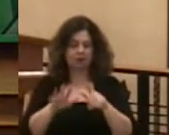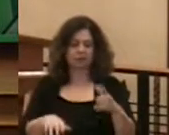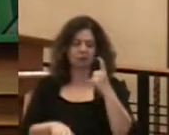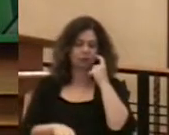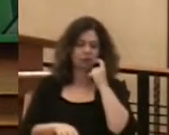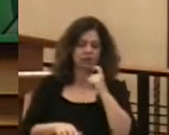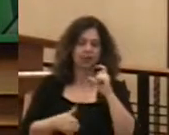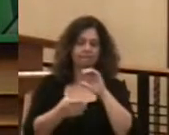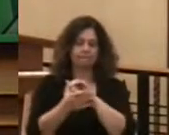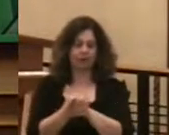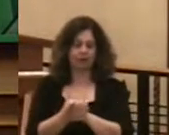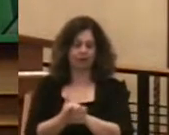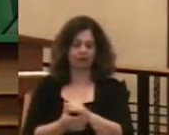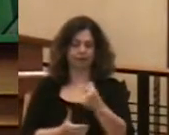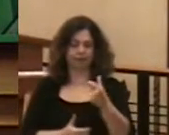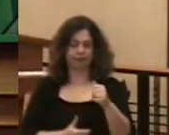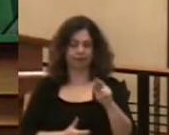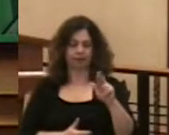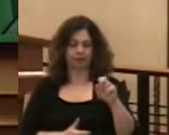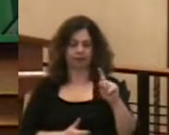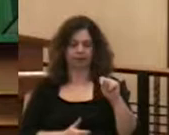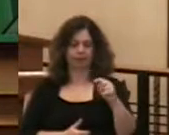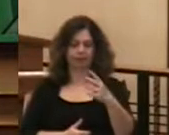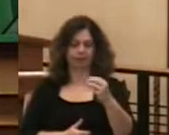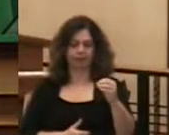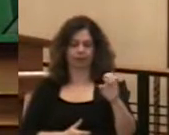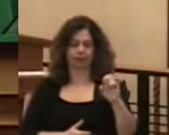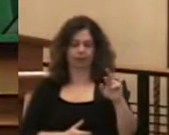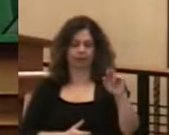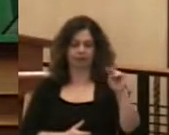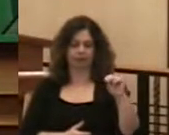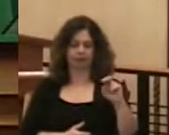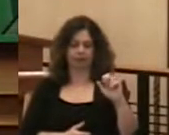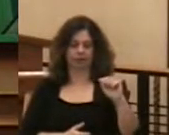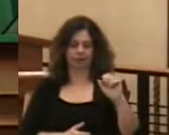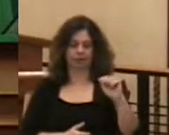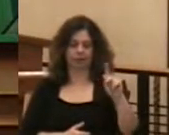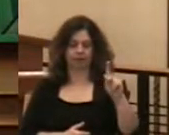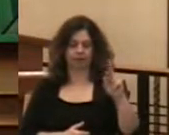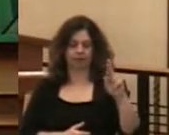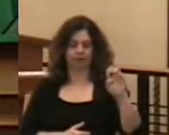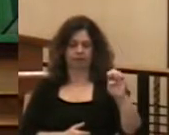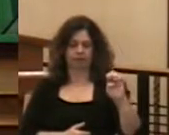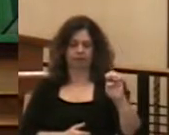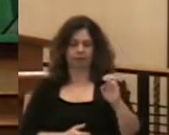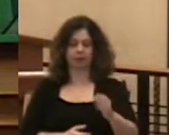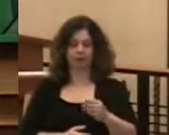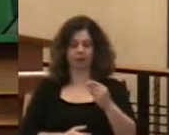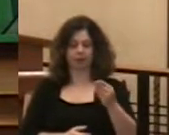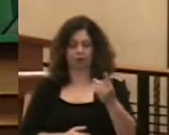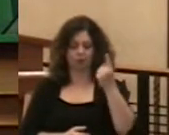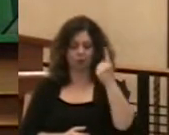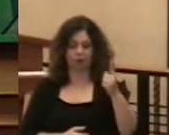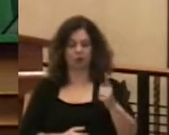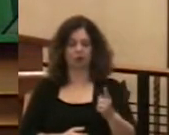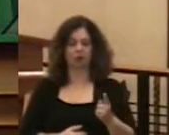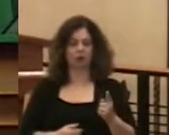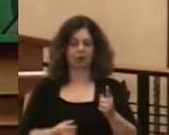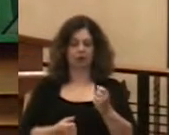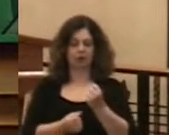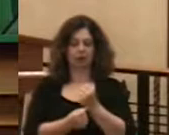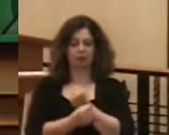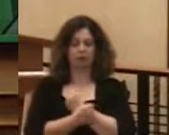married Garrett and Aaron Akri with many years of great joy and the gift of strength found in love poured out for them by